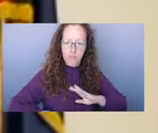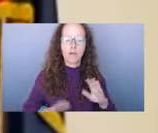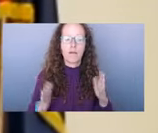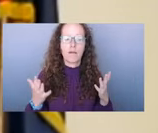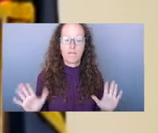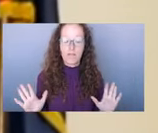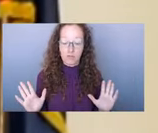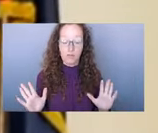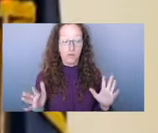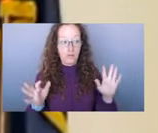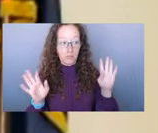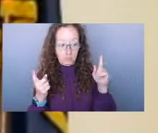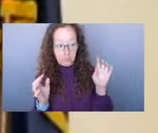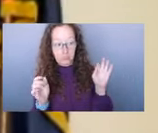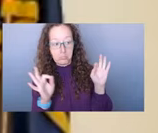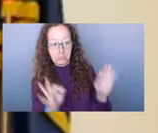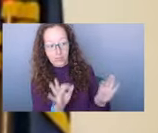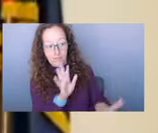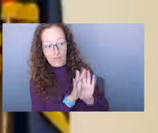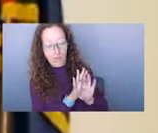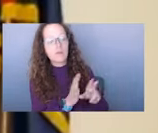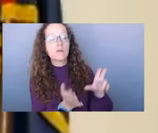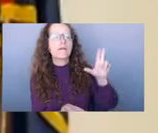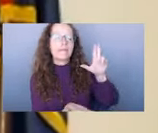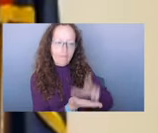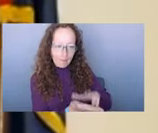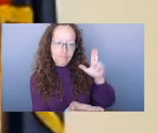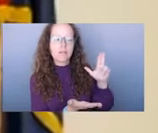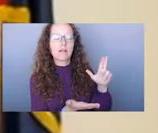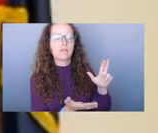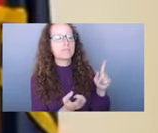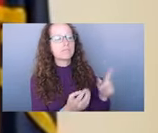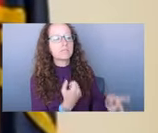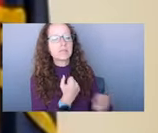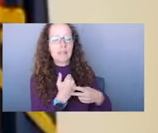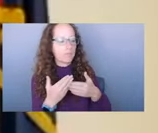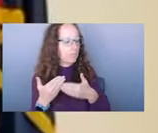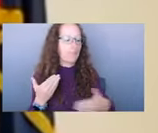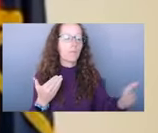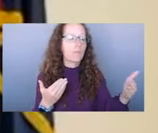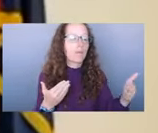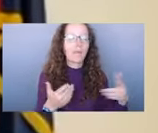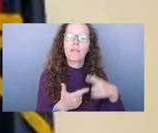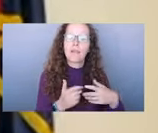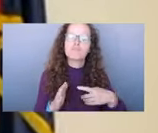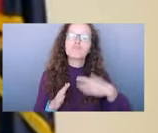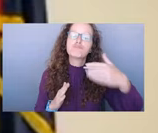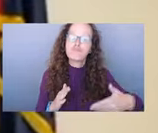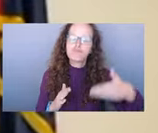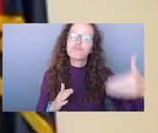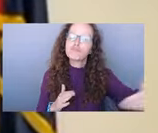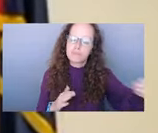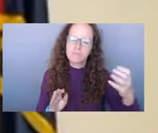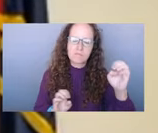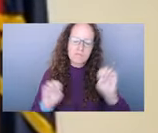for a period of time, and then we'll reevaluate. One of the things that we're considering right now is the U.S. Elections Assistance. I mentioned it